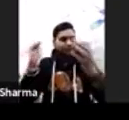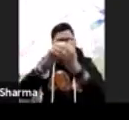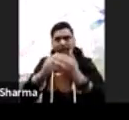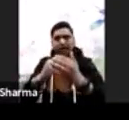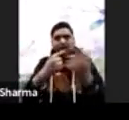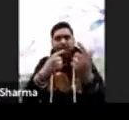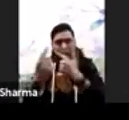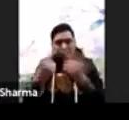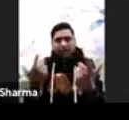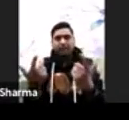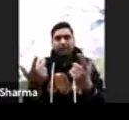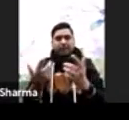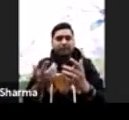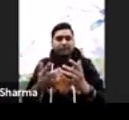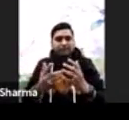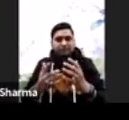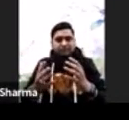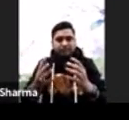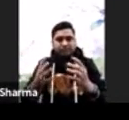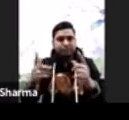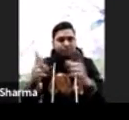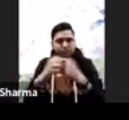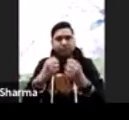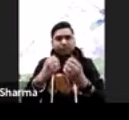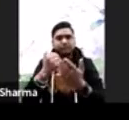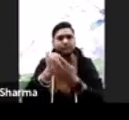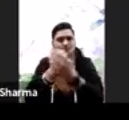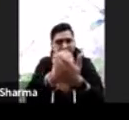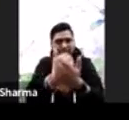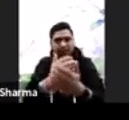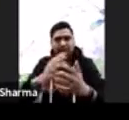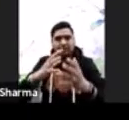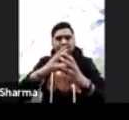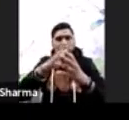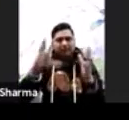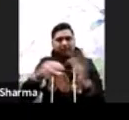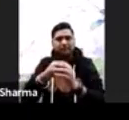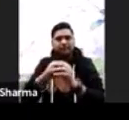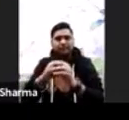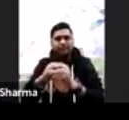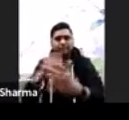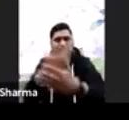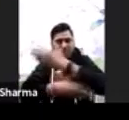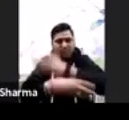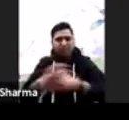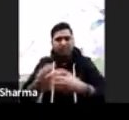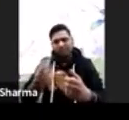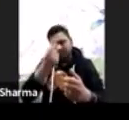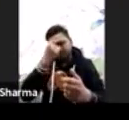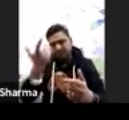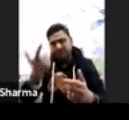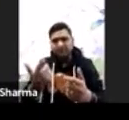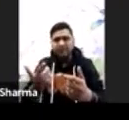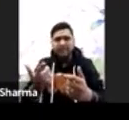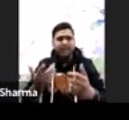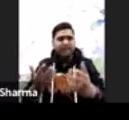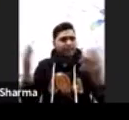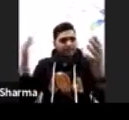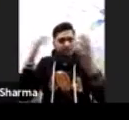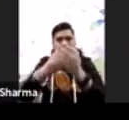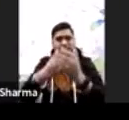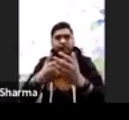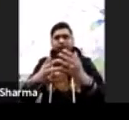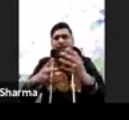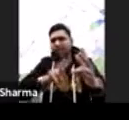Dr. Agarwal is saying, that serving the urban Divyangs is difficult, but reaching out the rural is much more